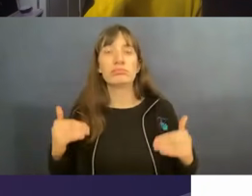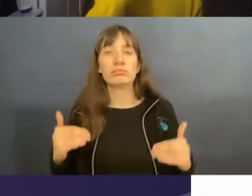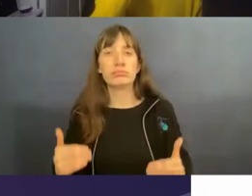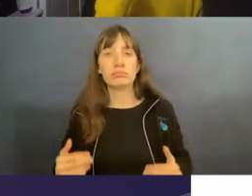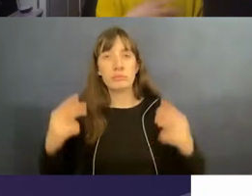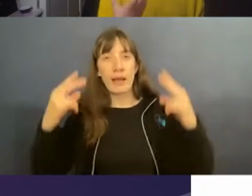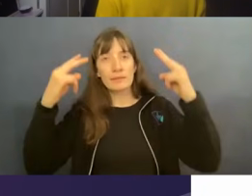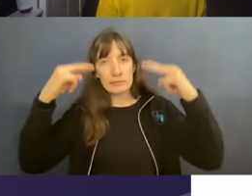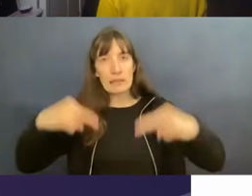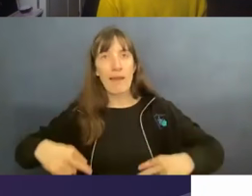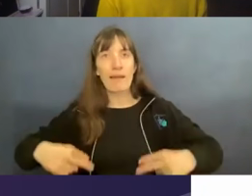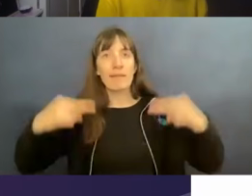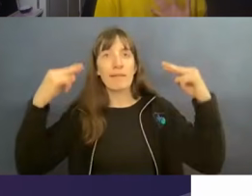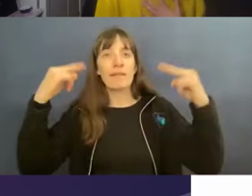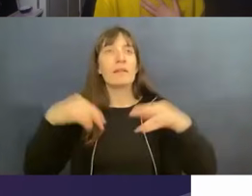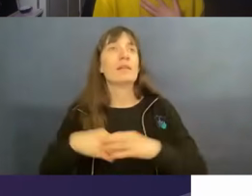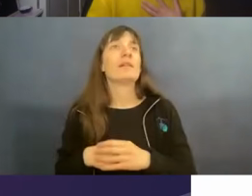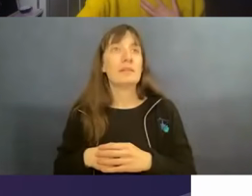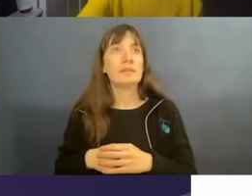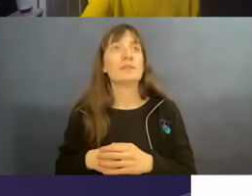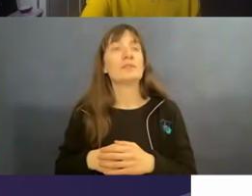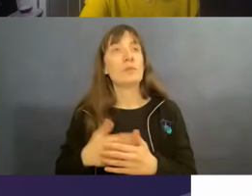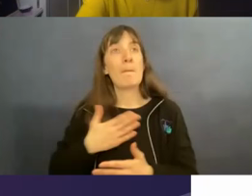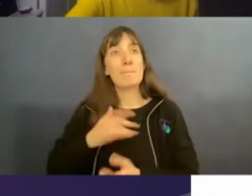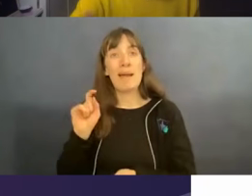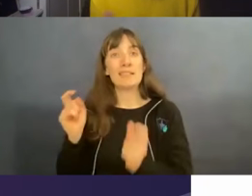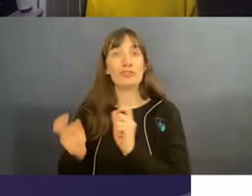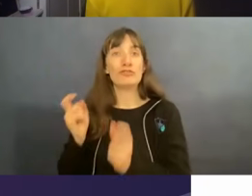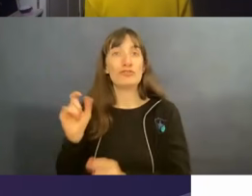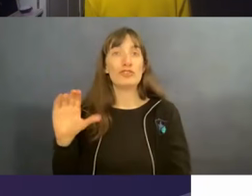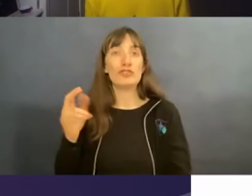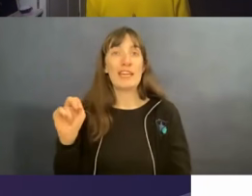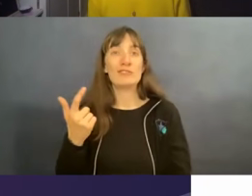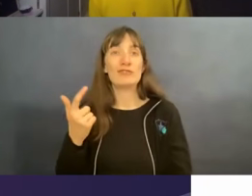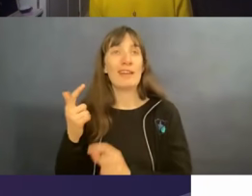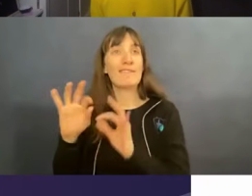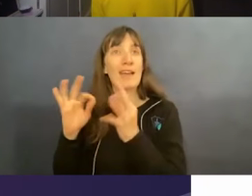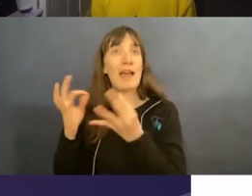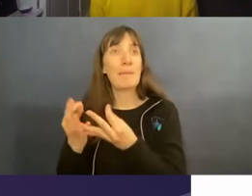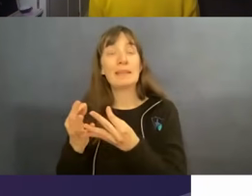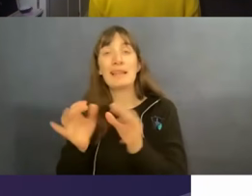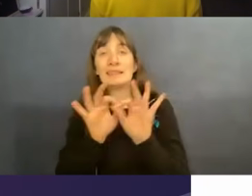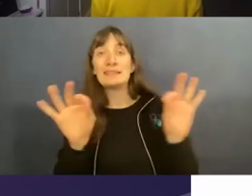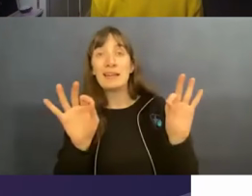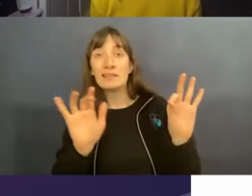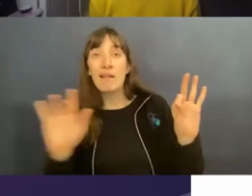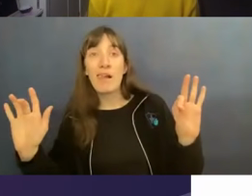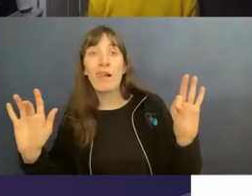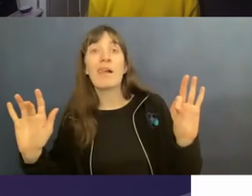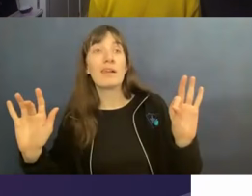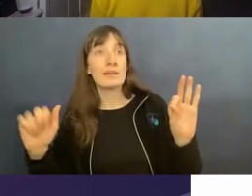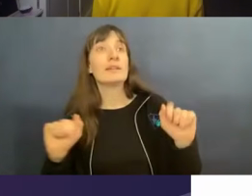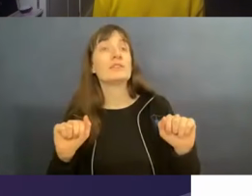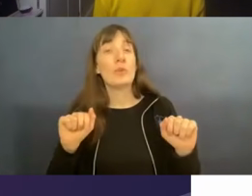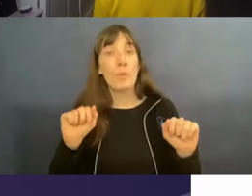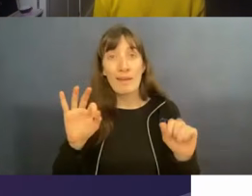about kind of thinking of the family system as a whole of my changing family and complete the sentence of, if they are experiencing a separation